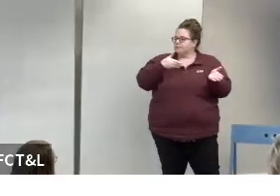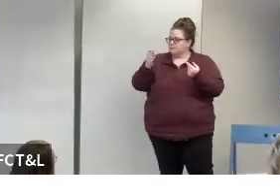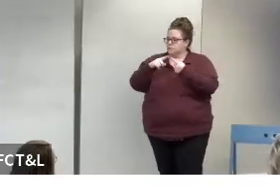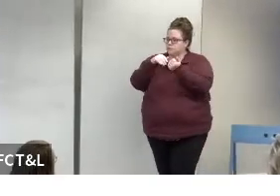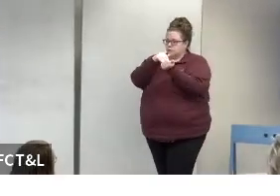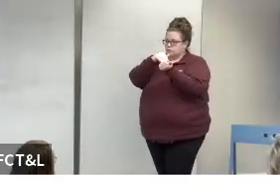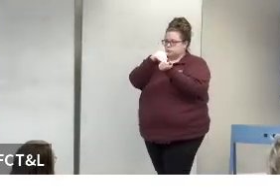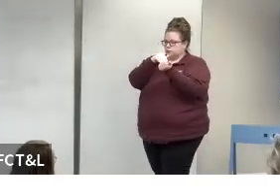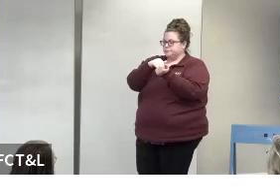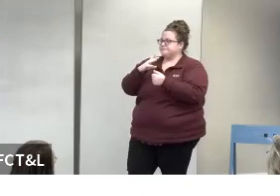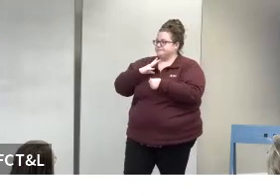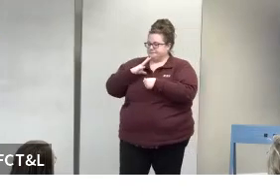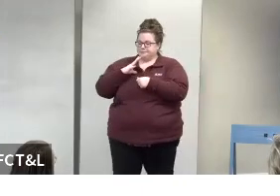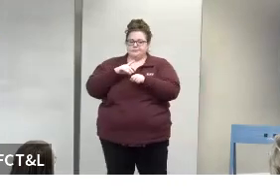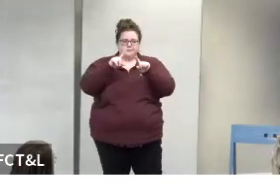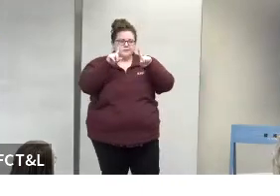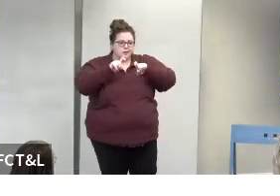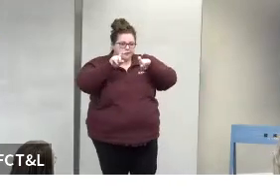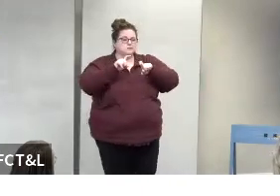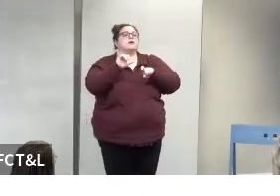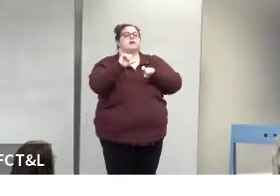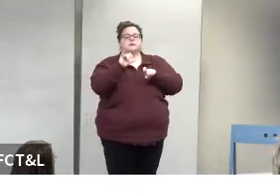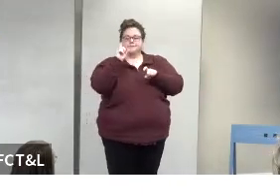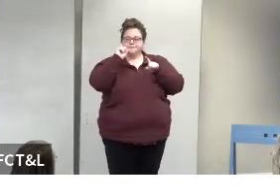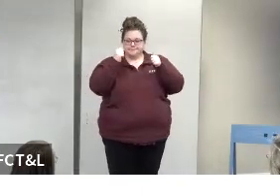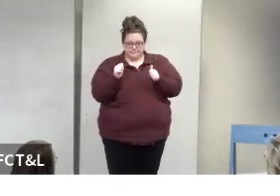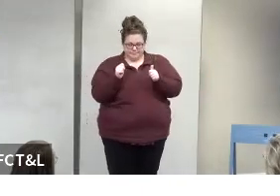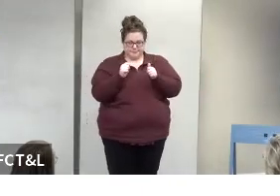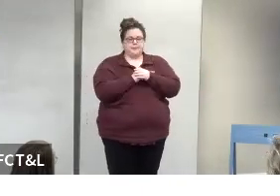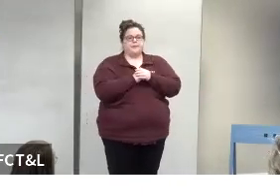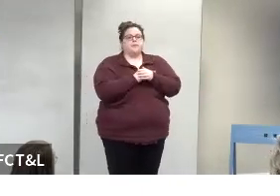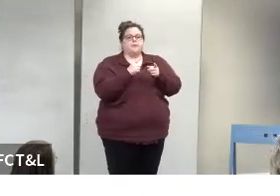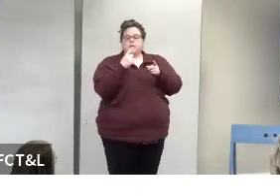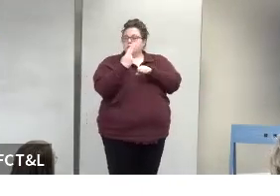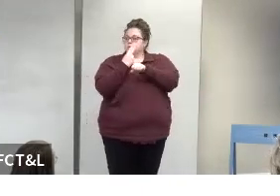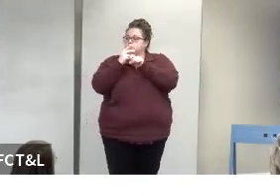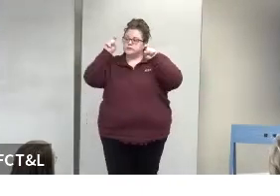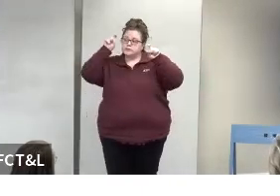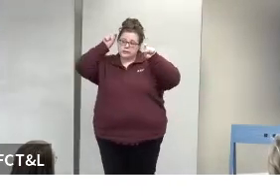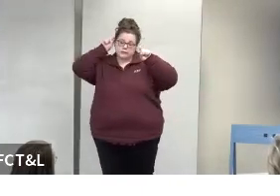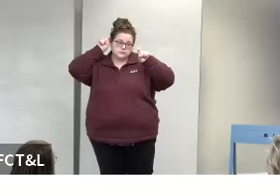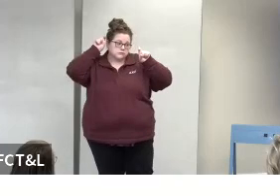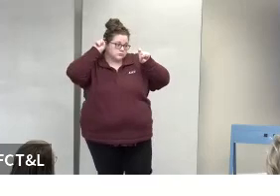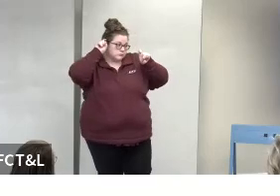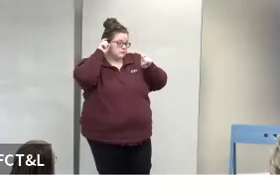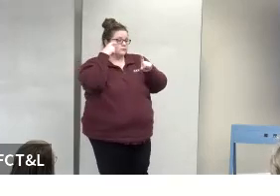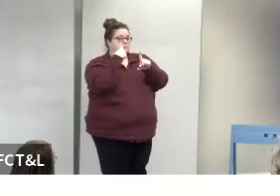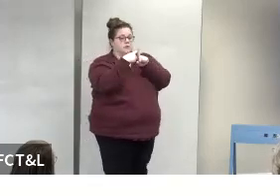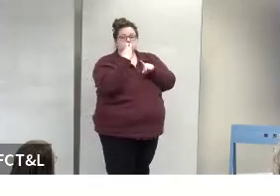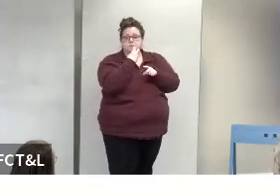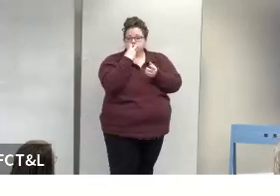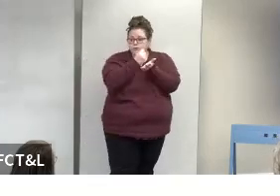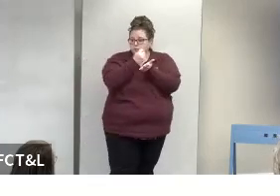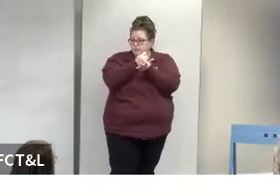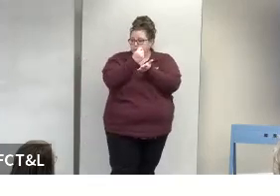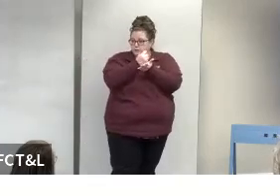was a bit muddled. And so mom ended up taking me to a doctor, an audiologist, for testing, of course. And so we started